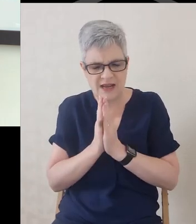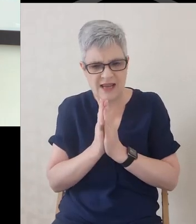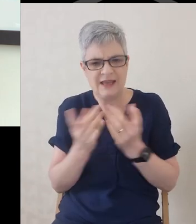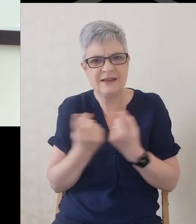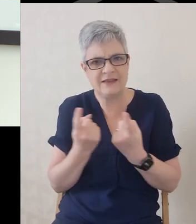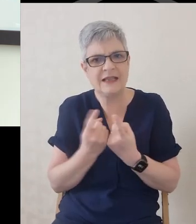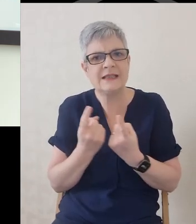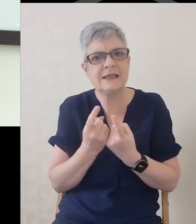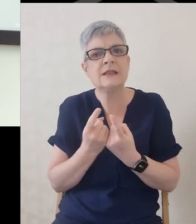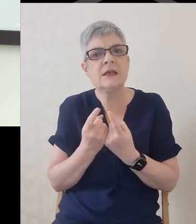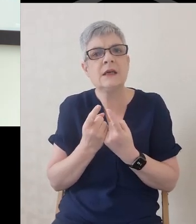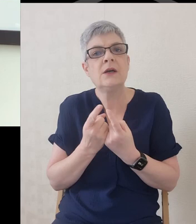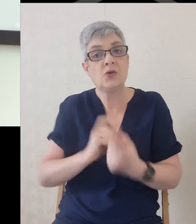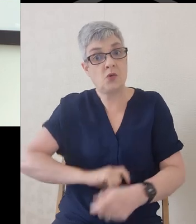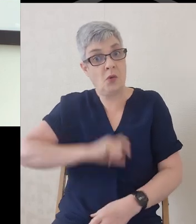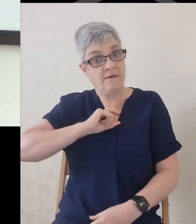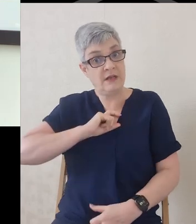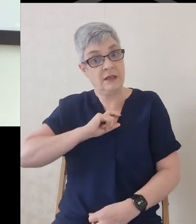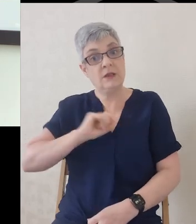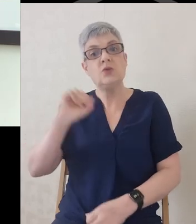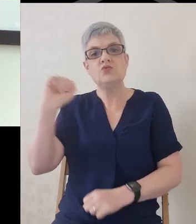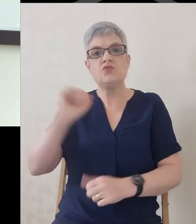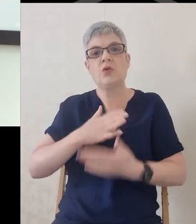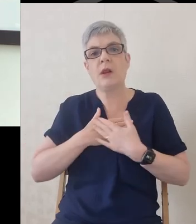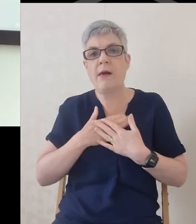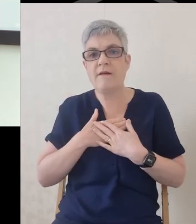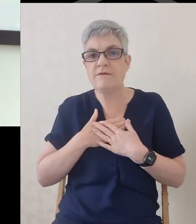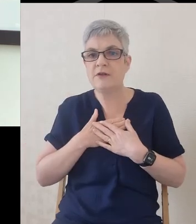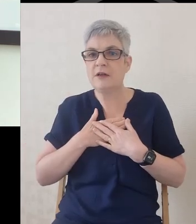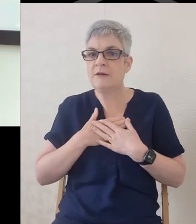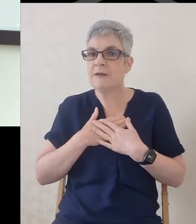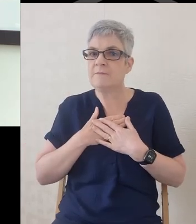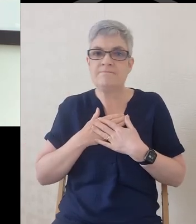in the confidence that your love for us does not waver.